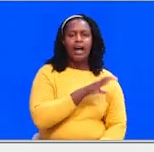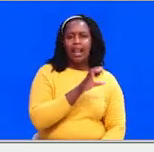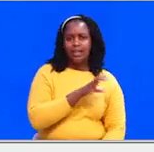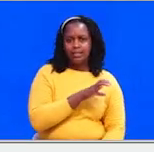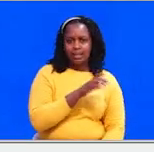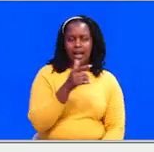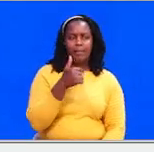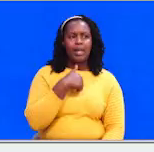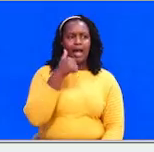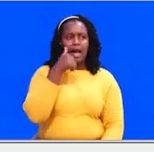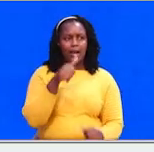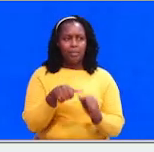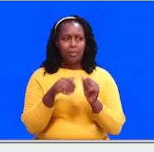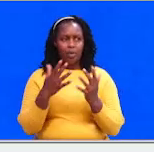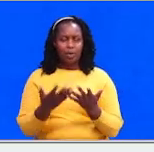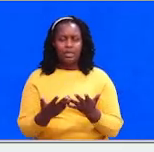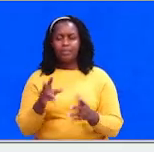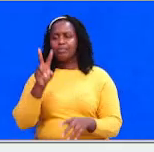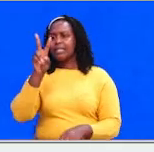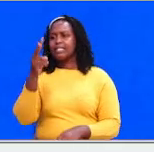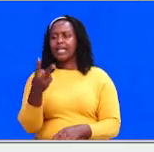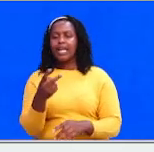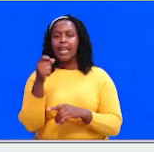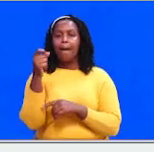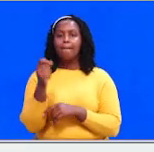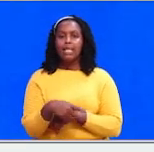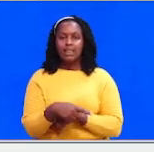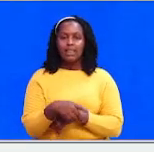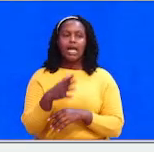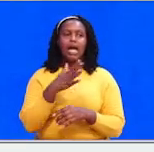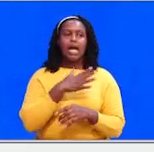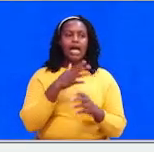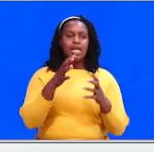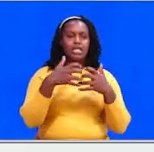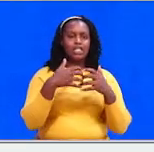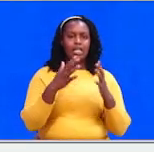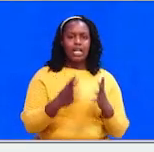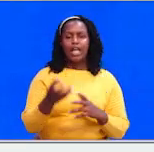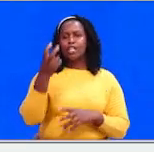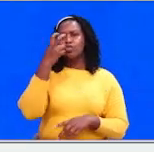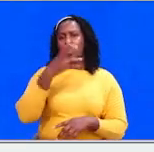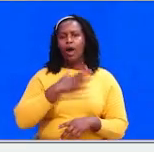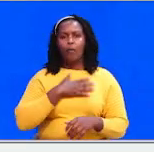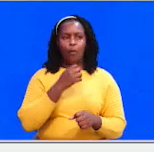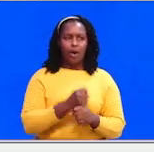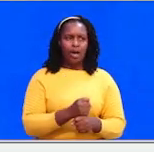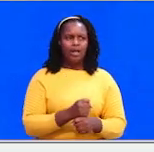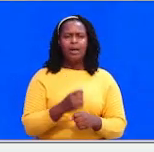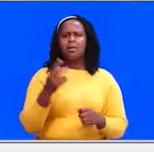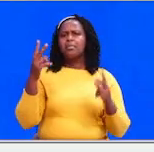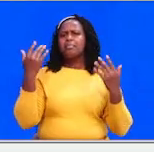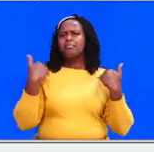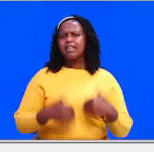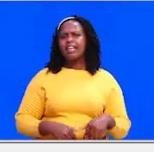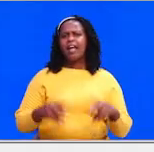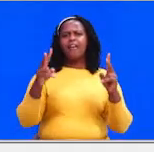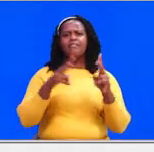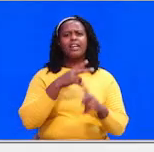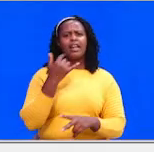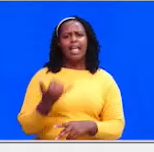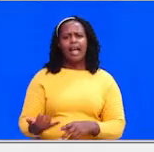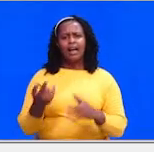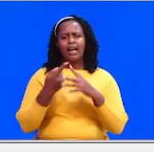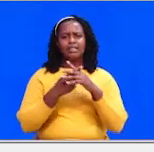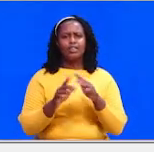remember just in the second month, an engineer saw our website. Because I was young, by the way, I already started with everything set. My website